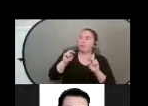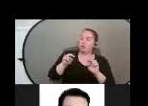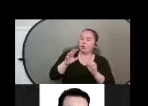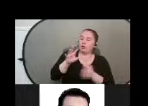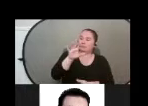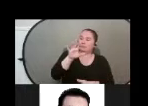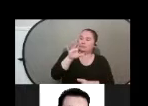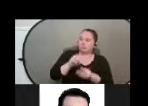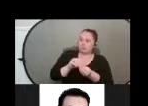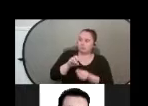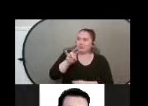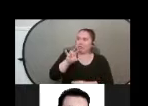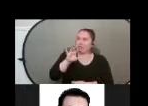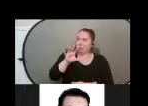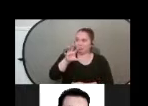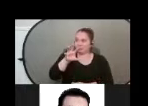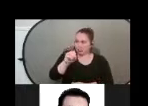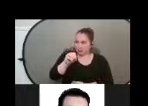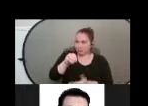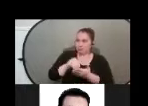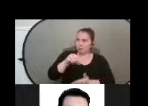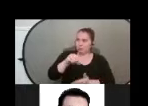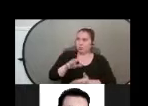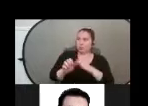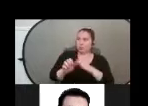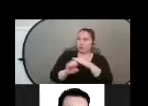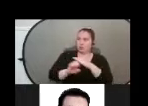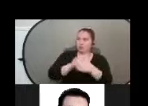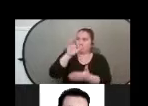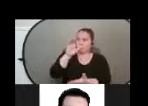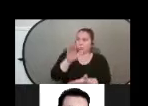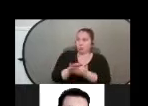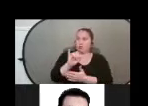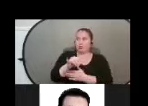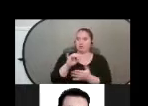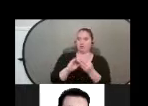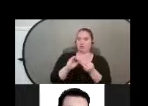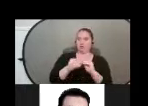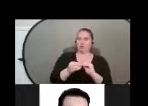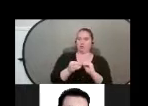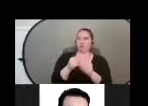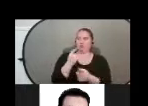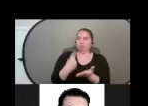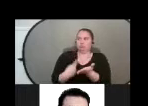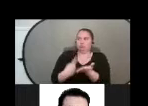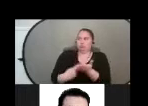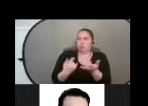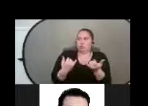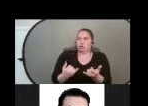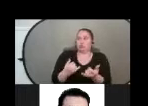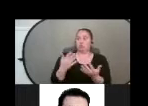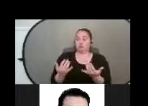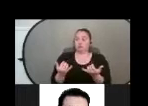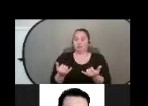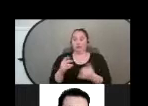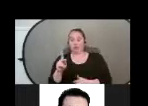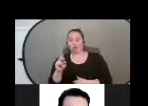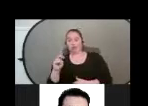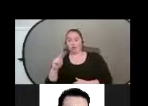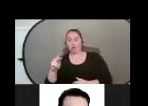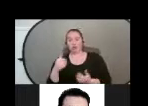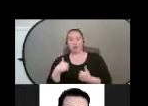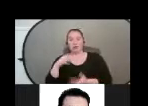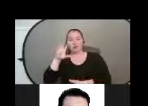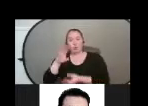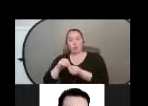elementary school. Is generally the number that we've been talking about. Okay. It's right now, Kendrick's at roughly 550,